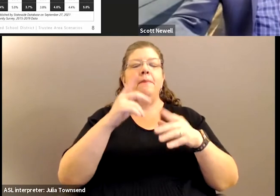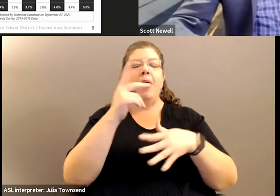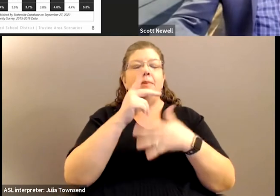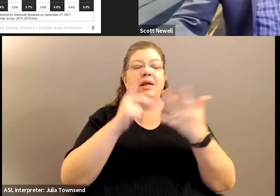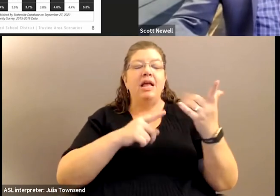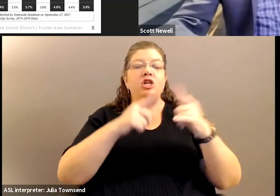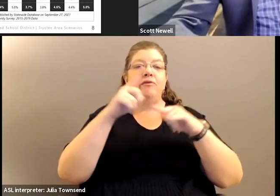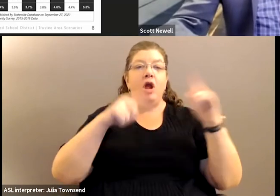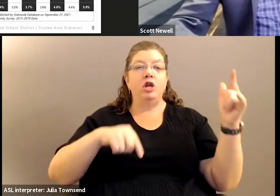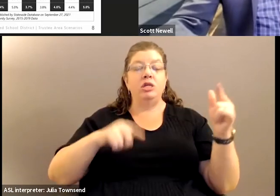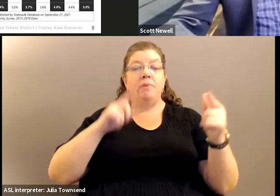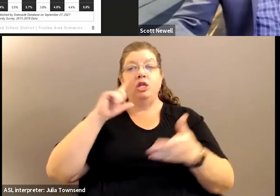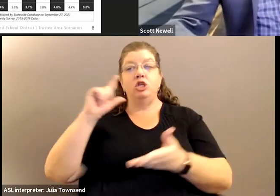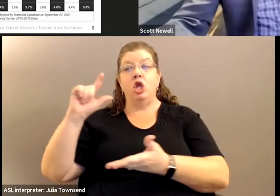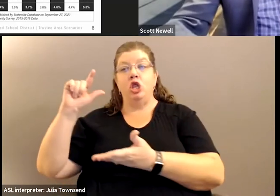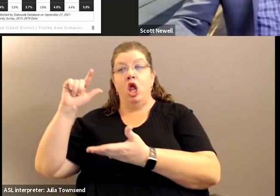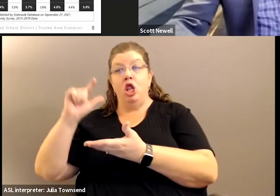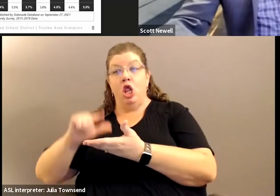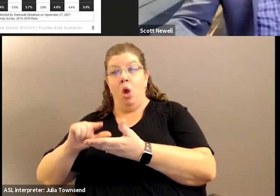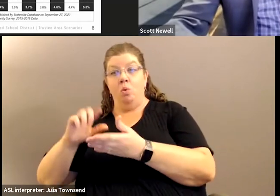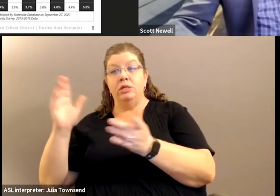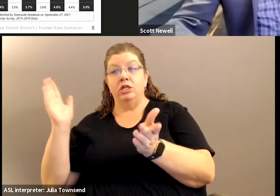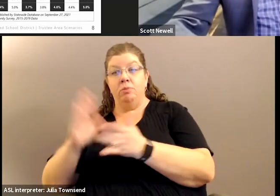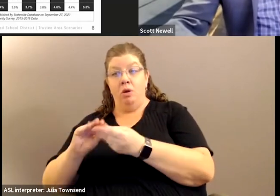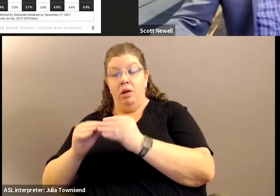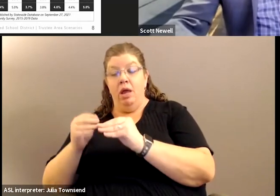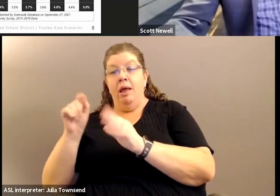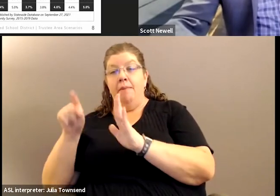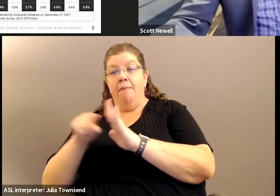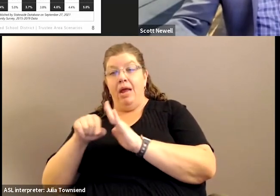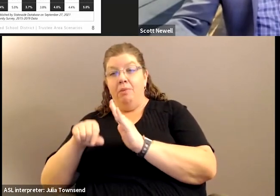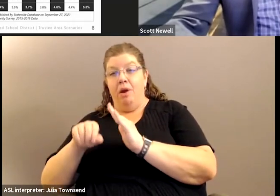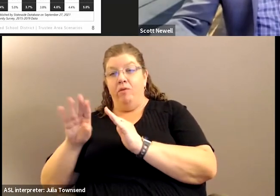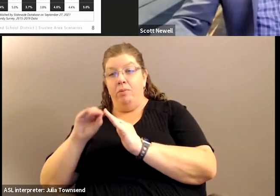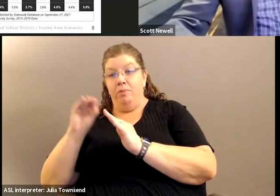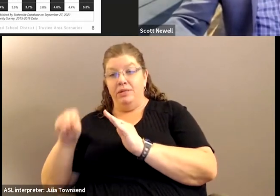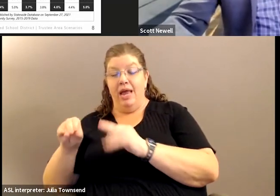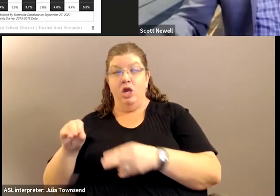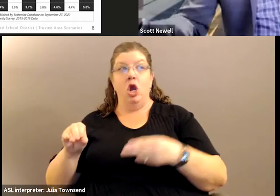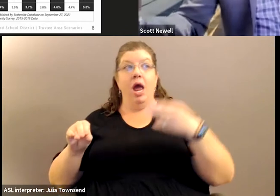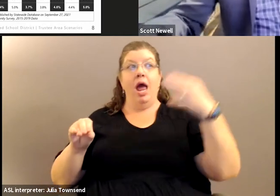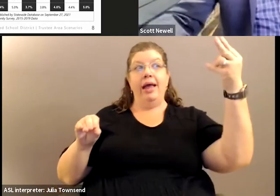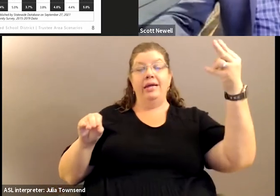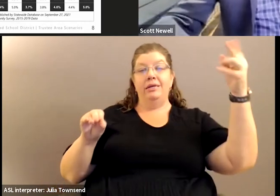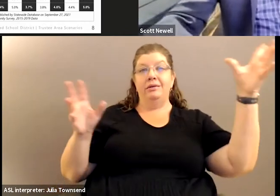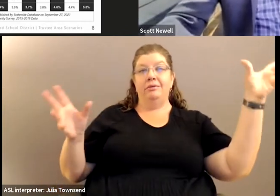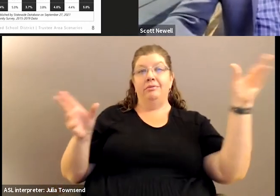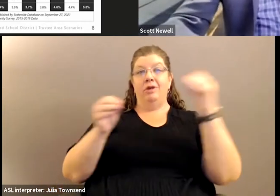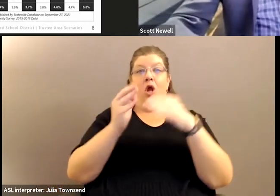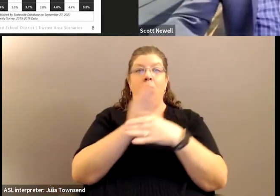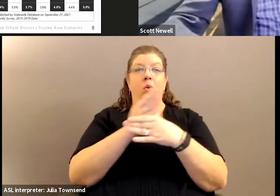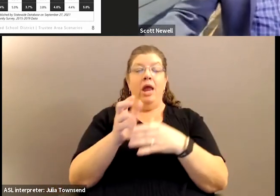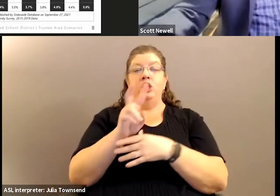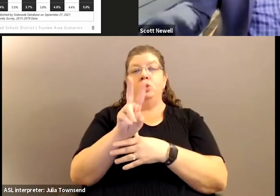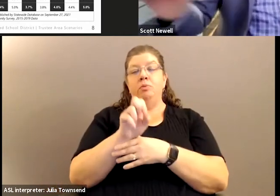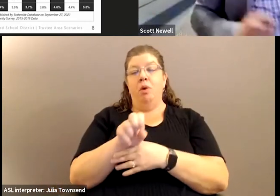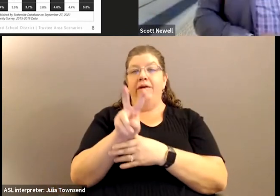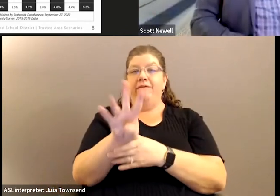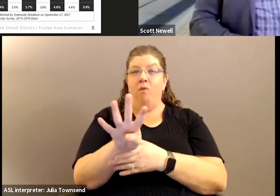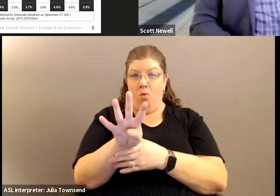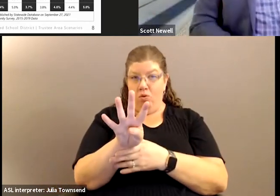lowest so in this case minus 0.4 percent and your highest and giving you your range of 2.4